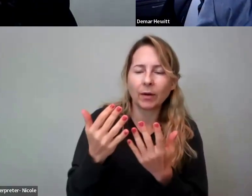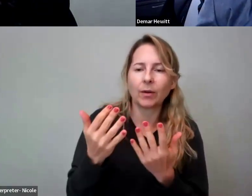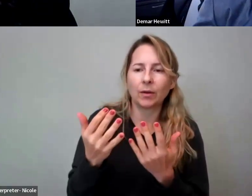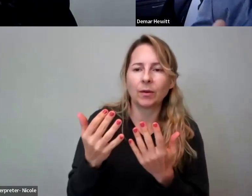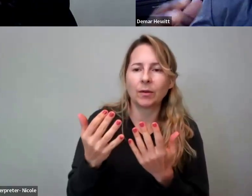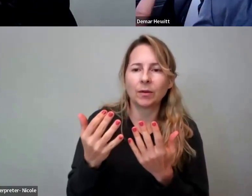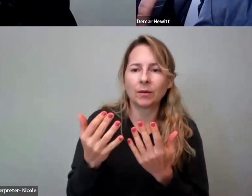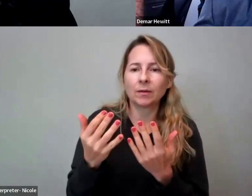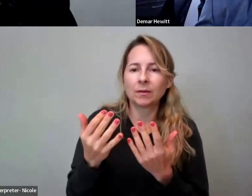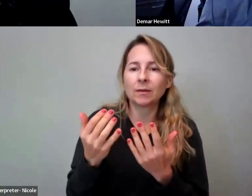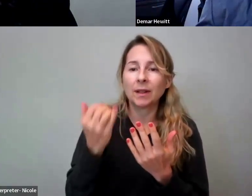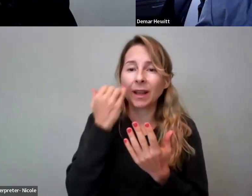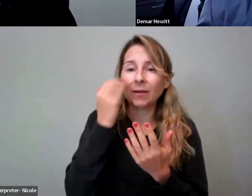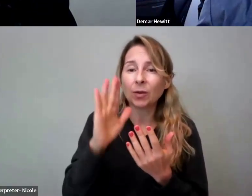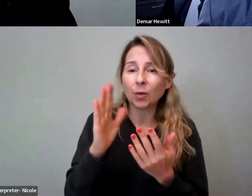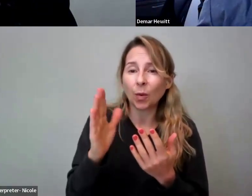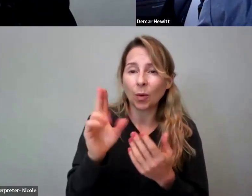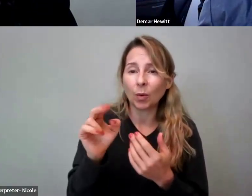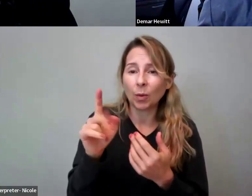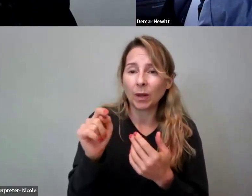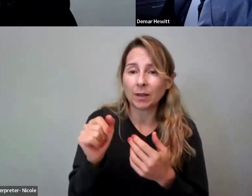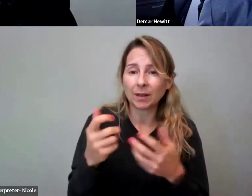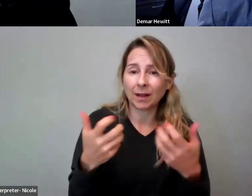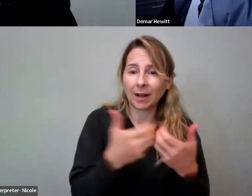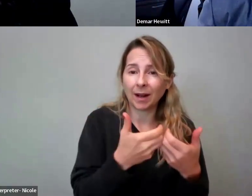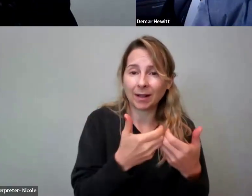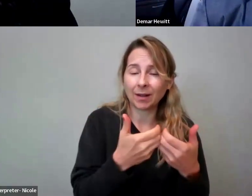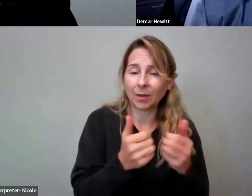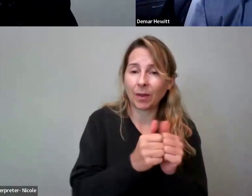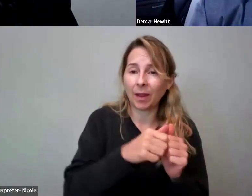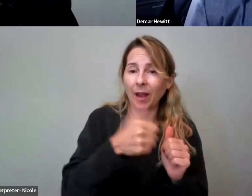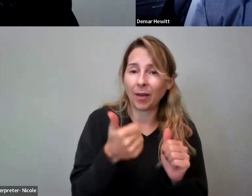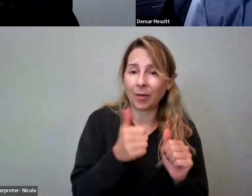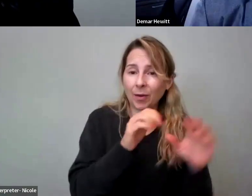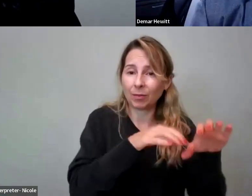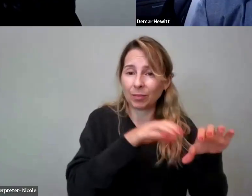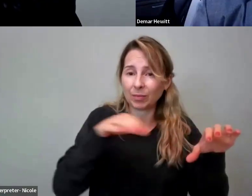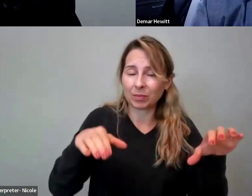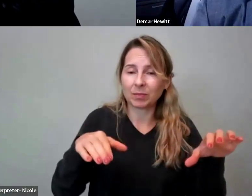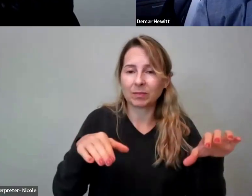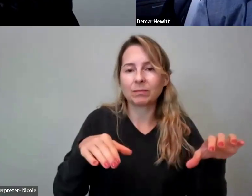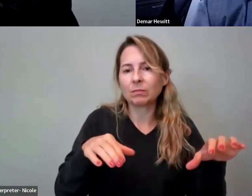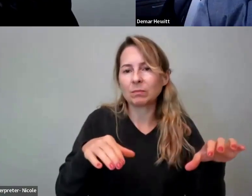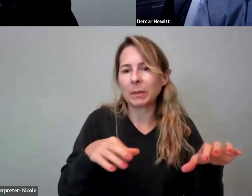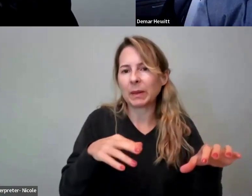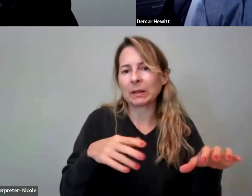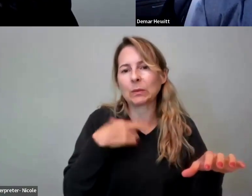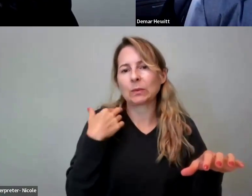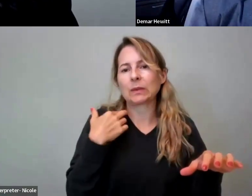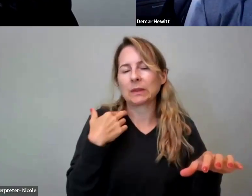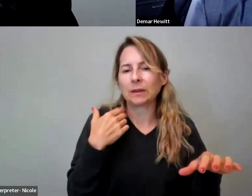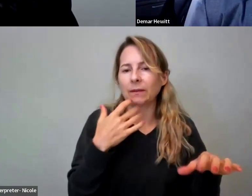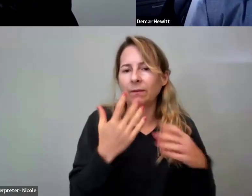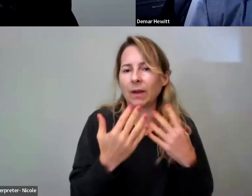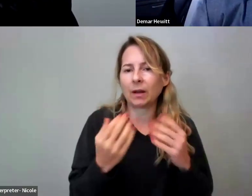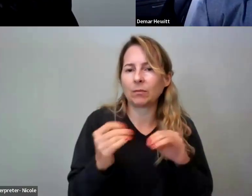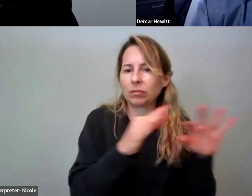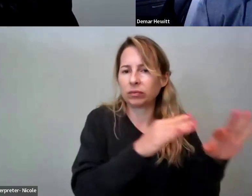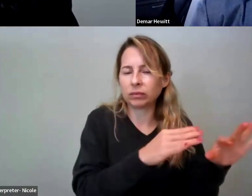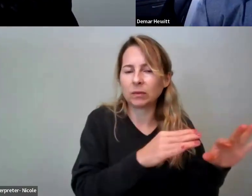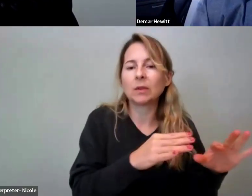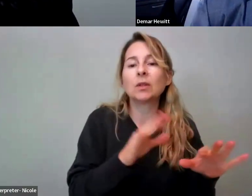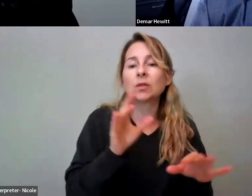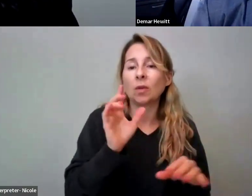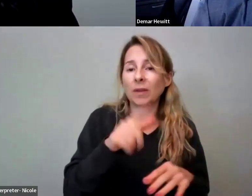where your unit is connected to other residential units. But the landlord cannot deny you,